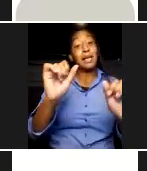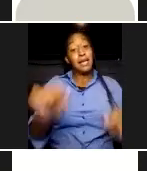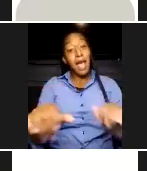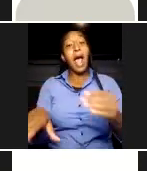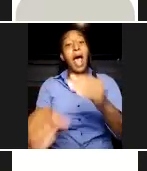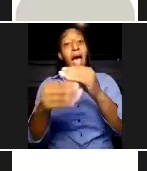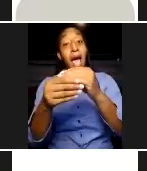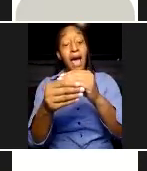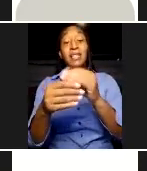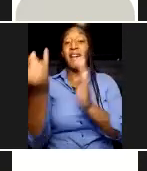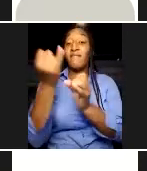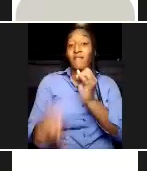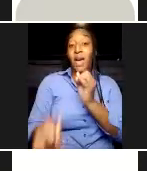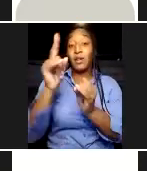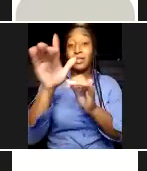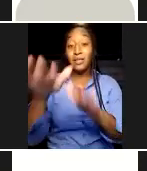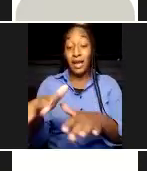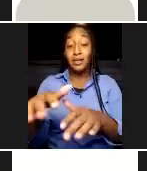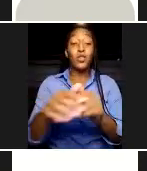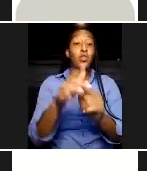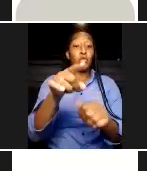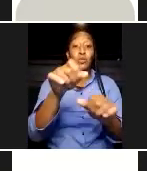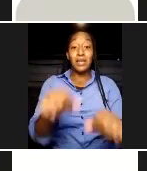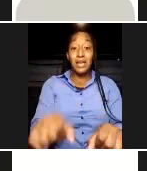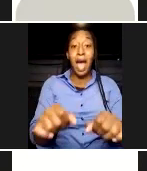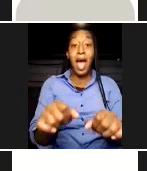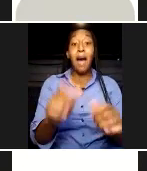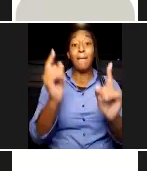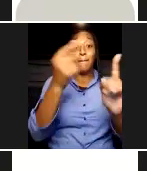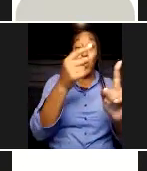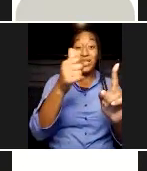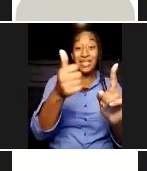split them up and add it to problem sets or discussions.